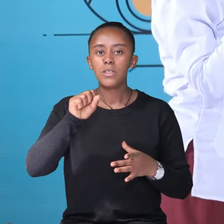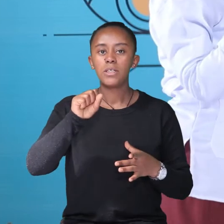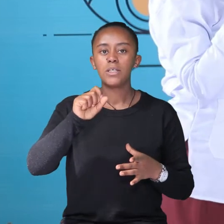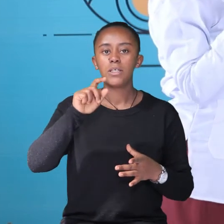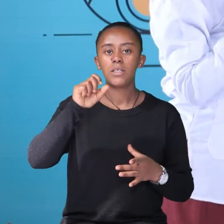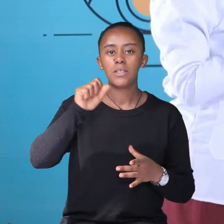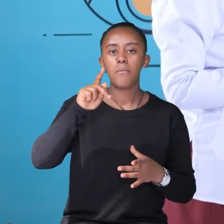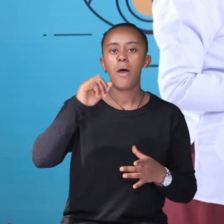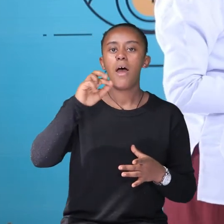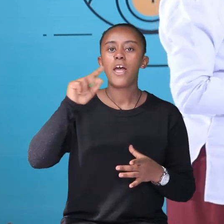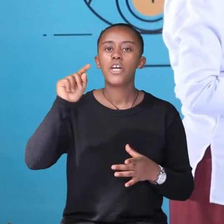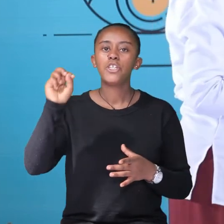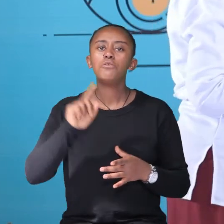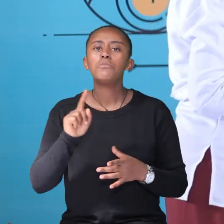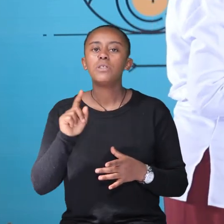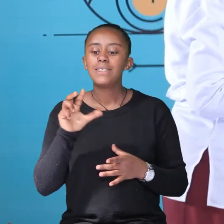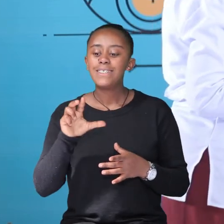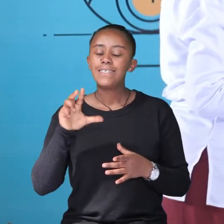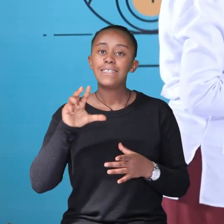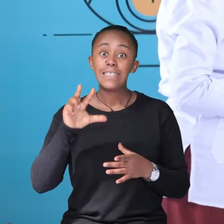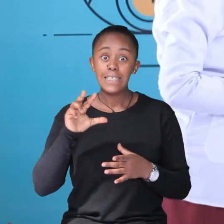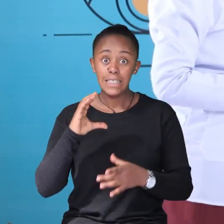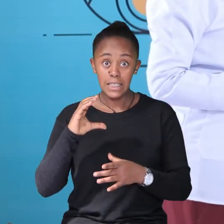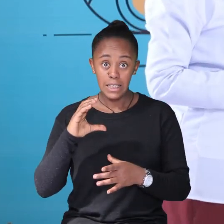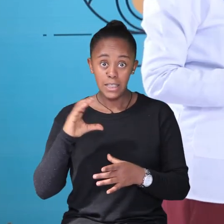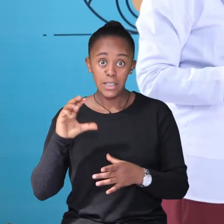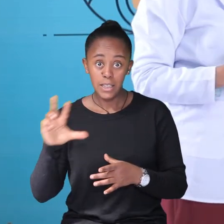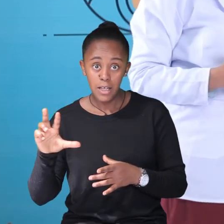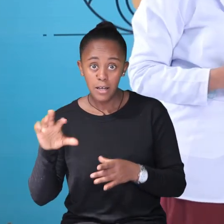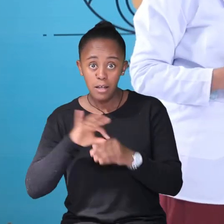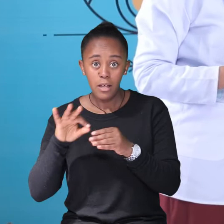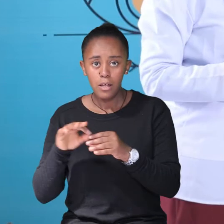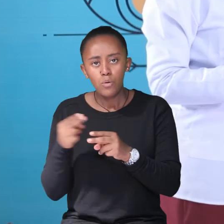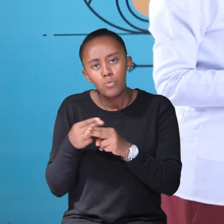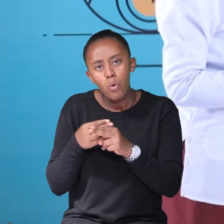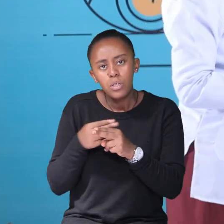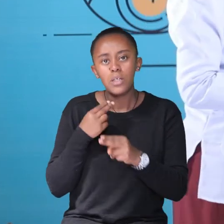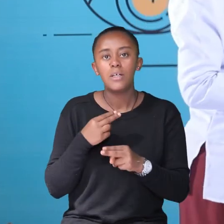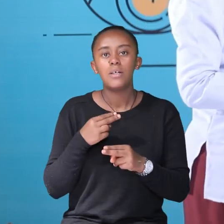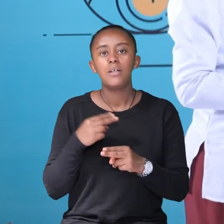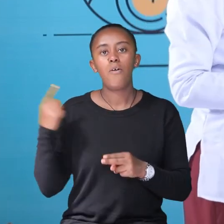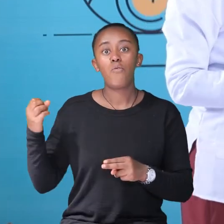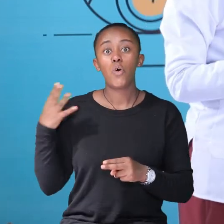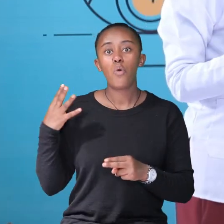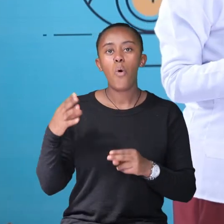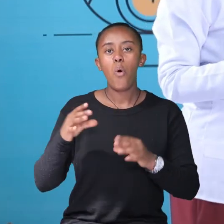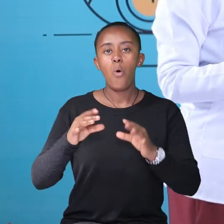occurs in C3 plants. It occurs in C3 plant, and shortly,